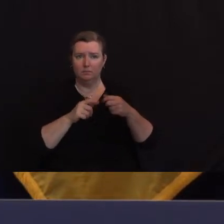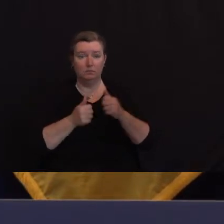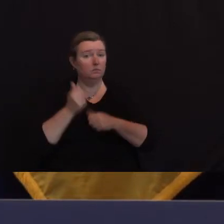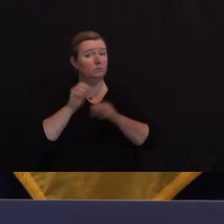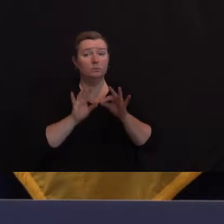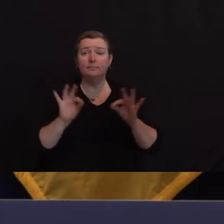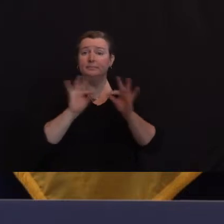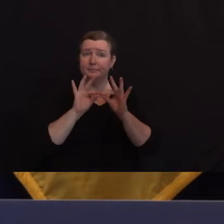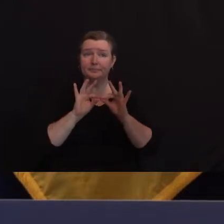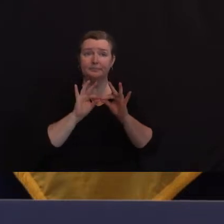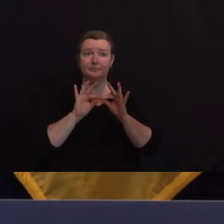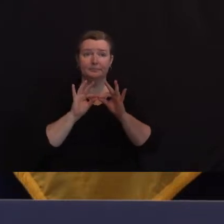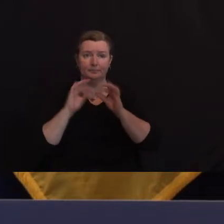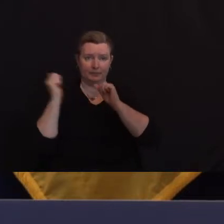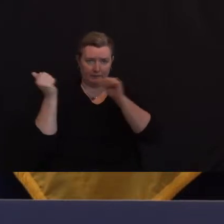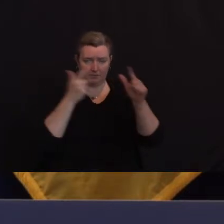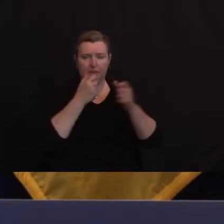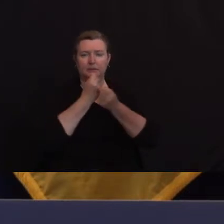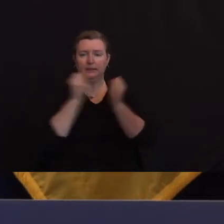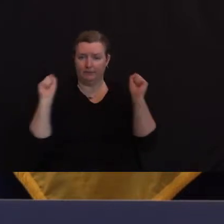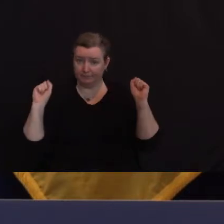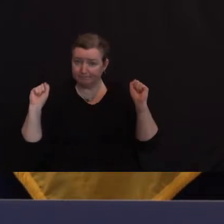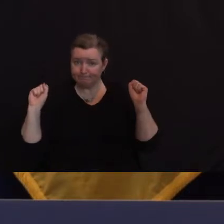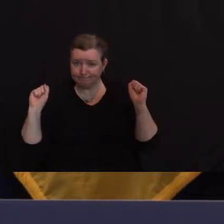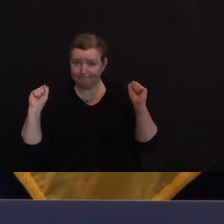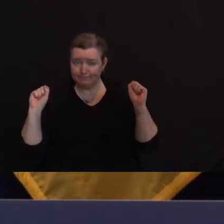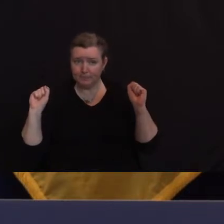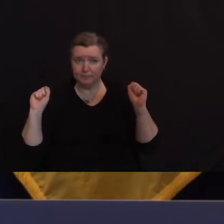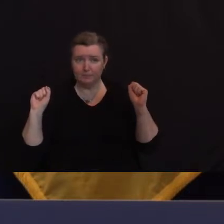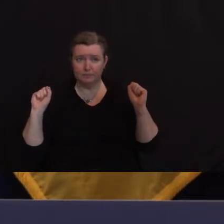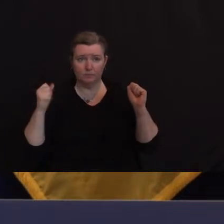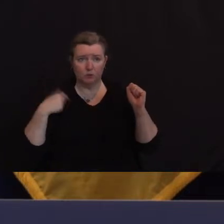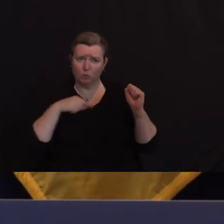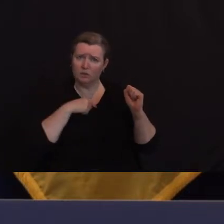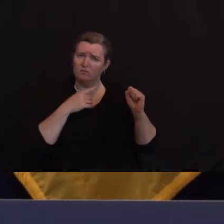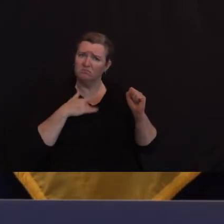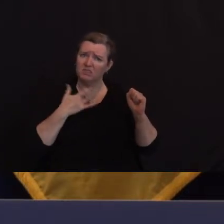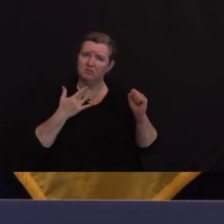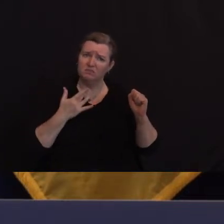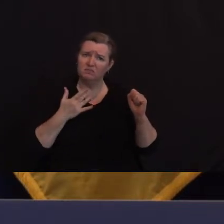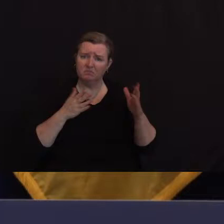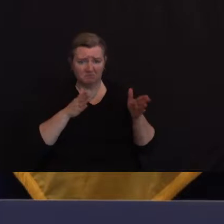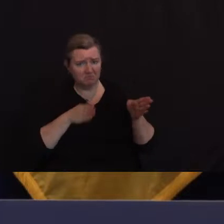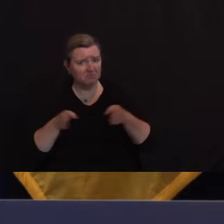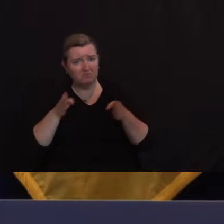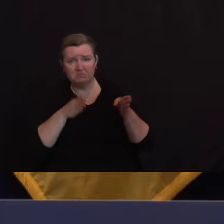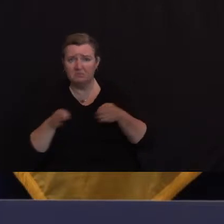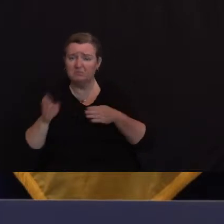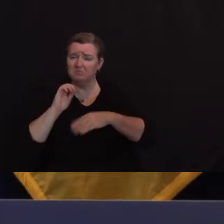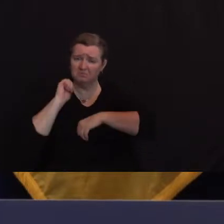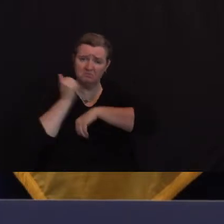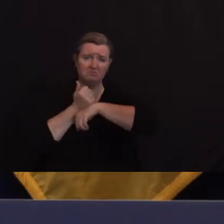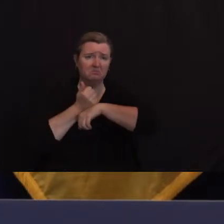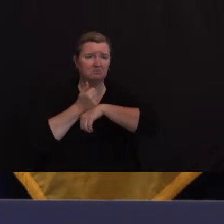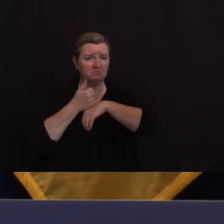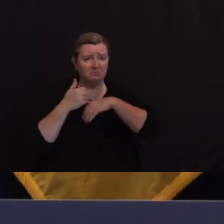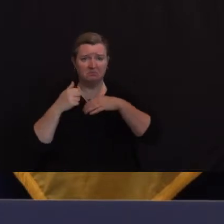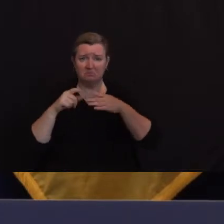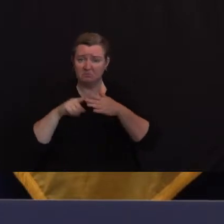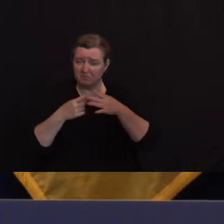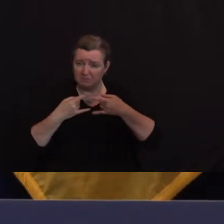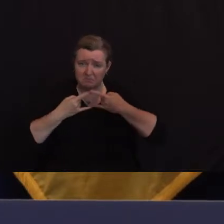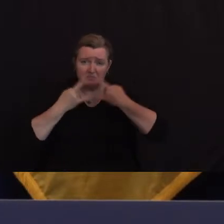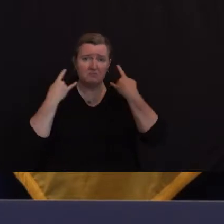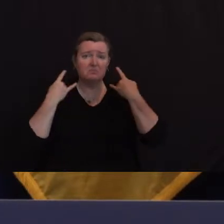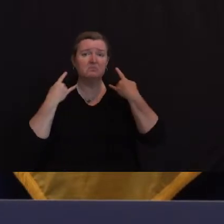And we believe that the package that we've put in place, which is everybody masked, and by the way, I hope that's not forever and always,